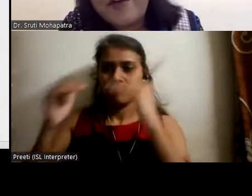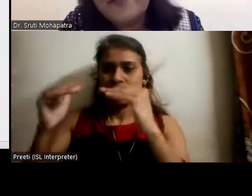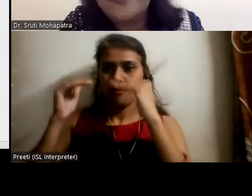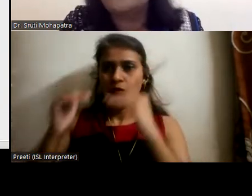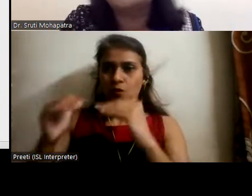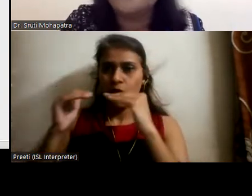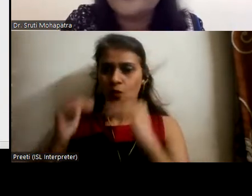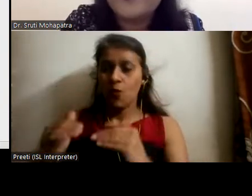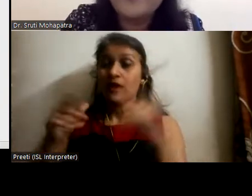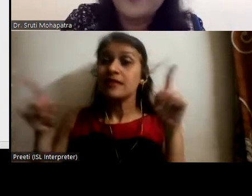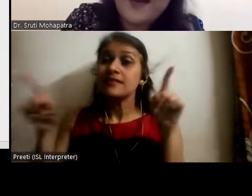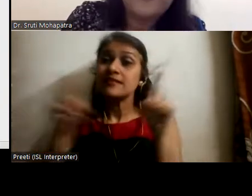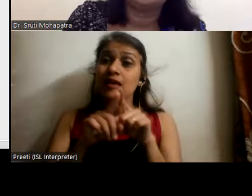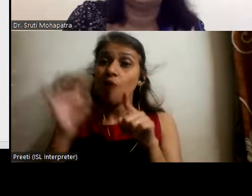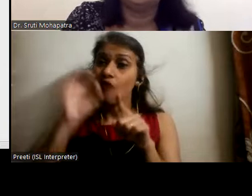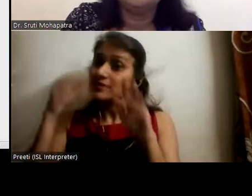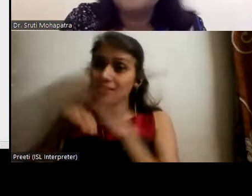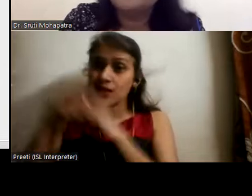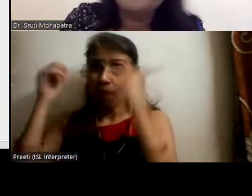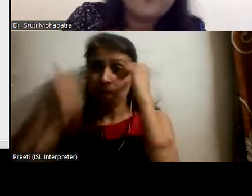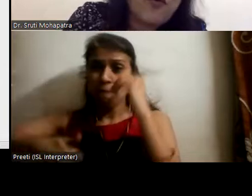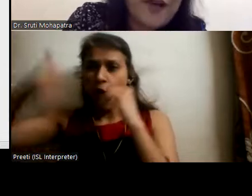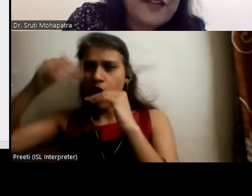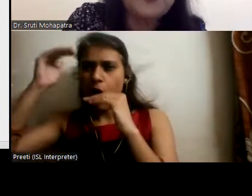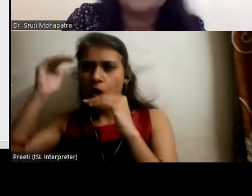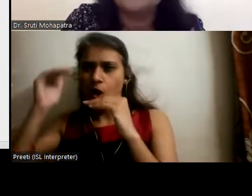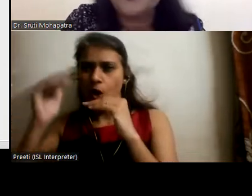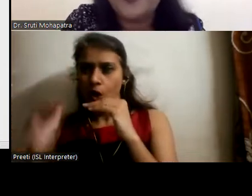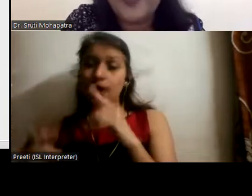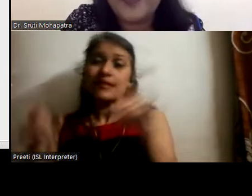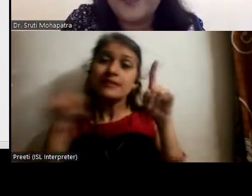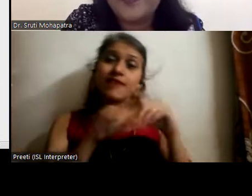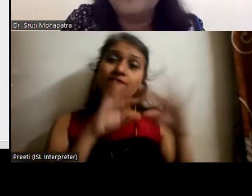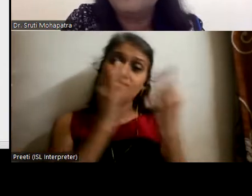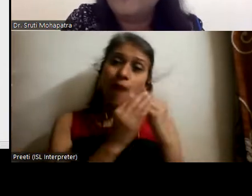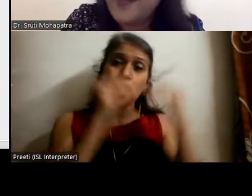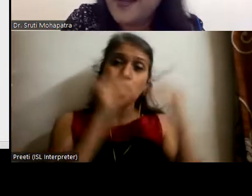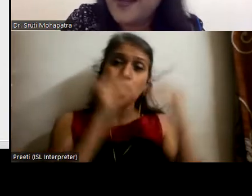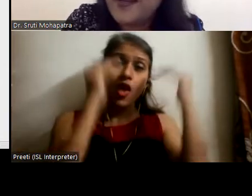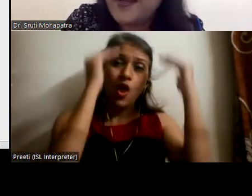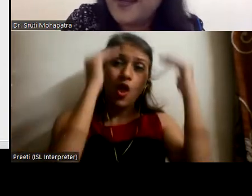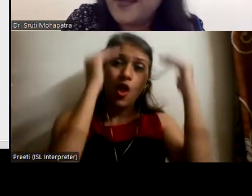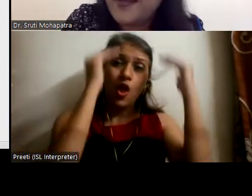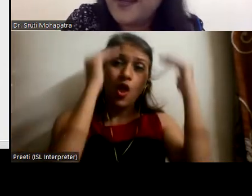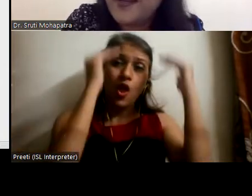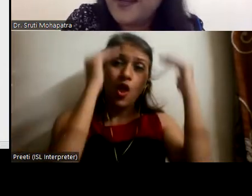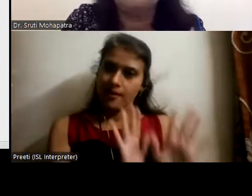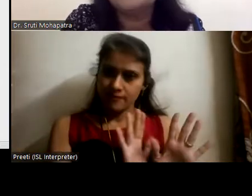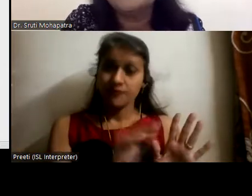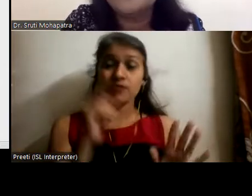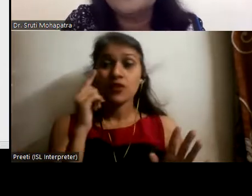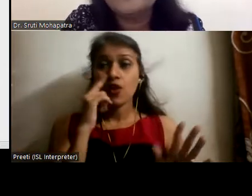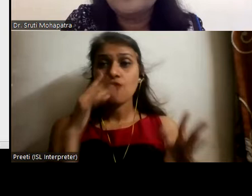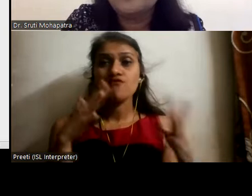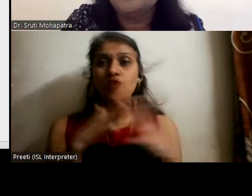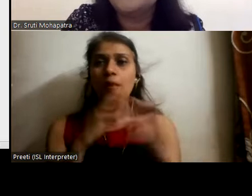every family also has a hierarchy. So when we go back to the social hierarchy, we find that